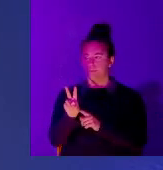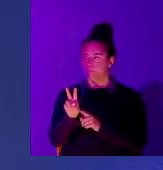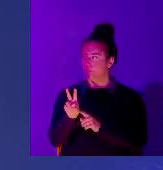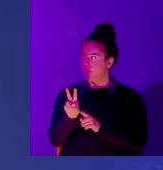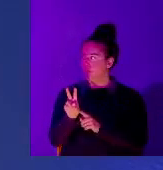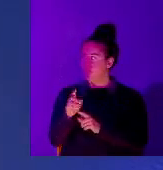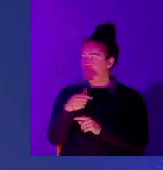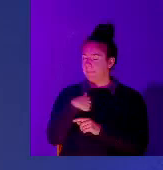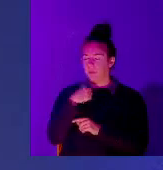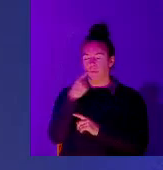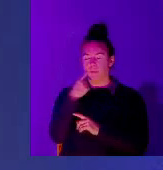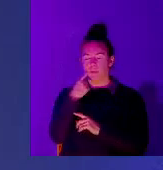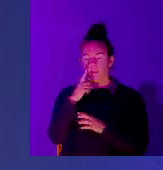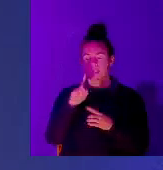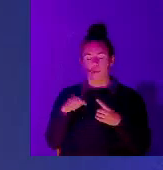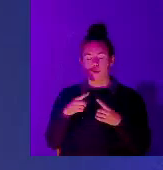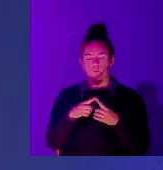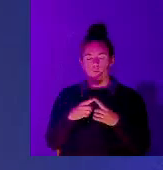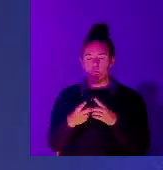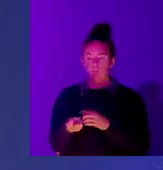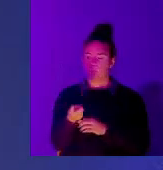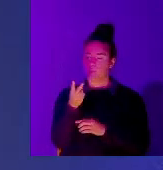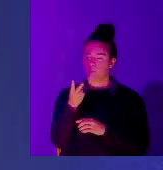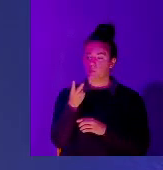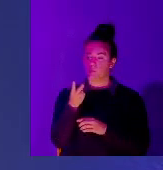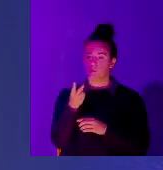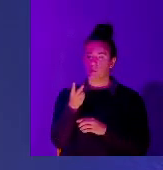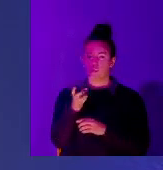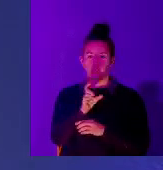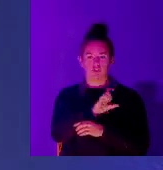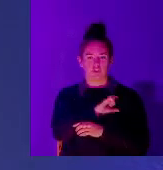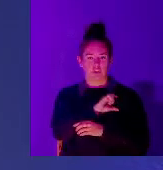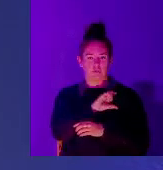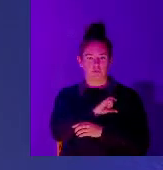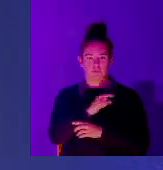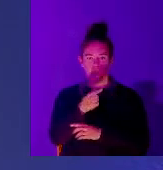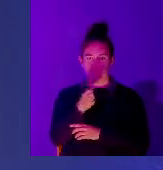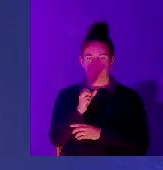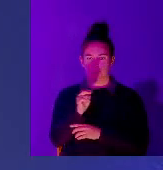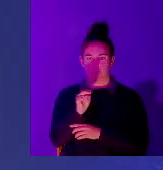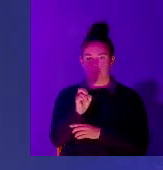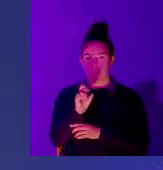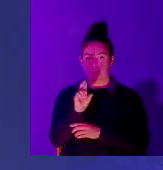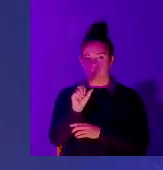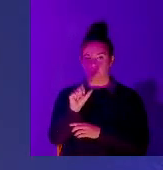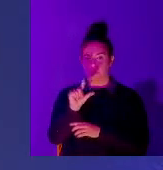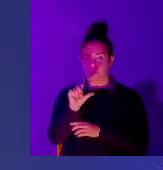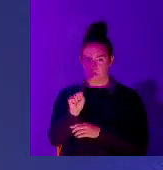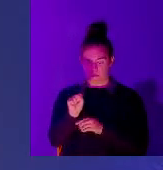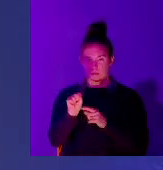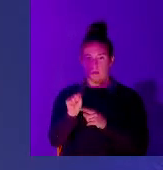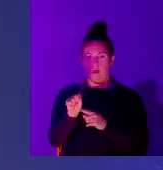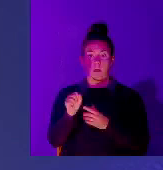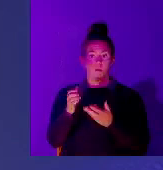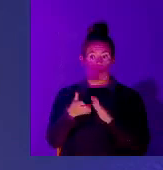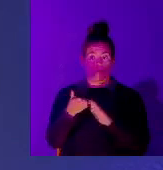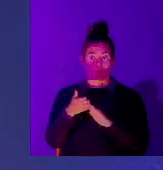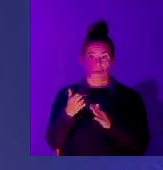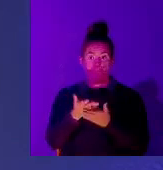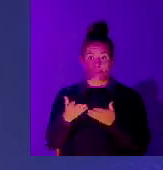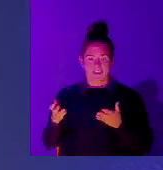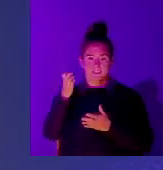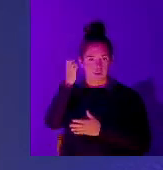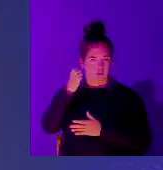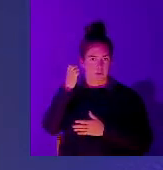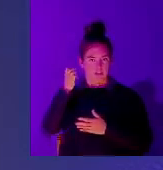the two generals who were running things in the European operation. They were both